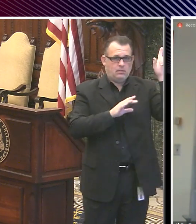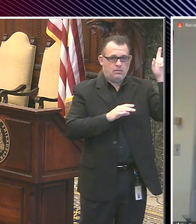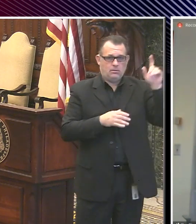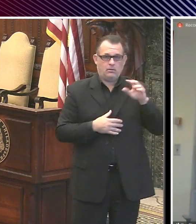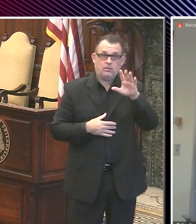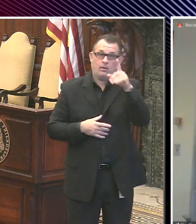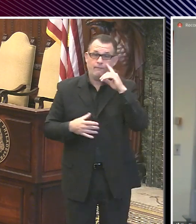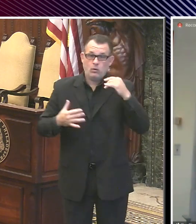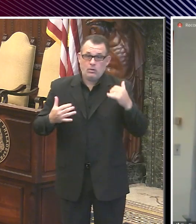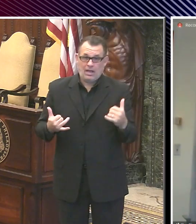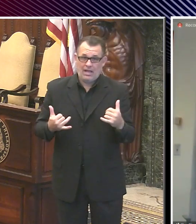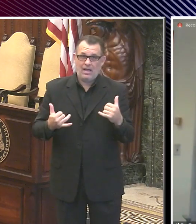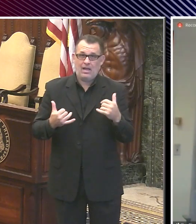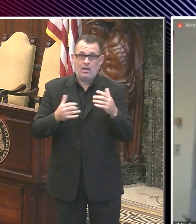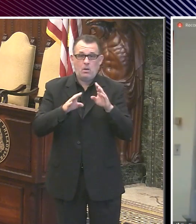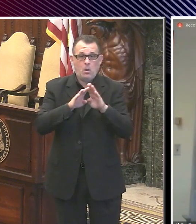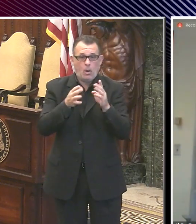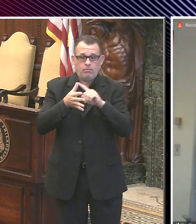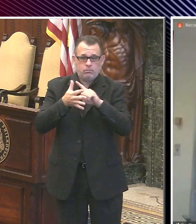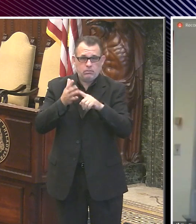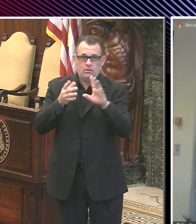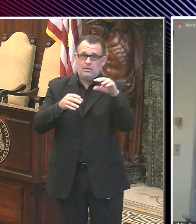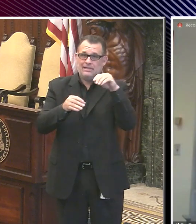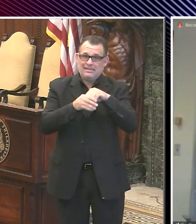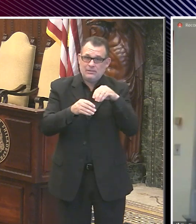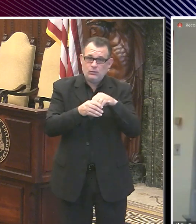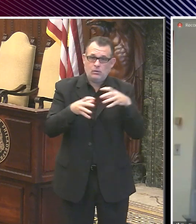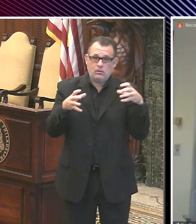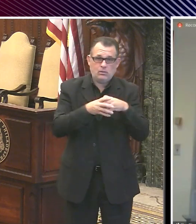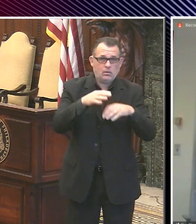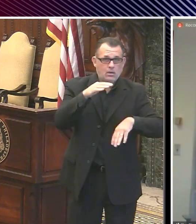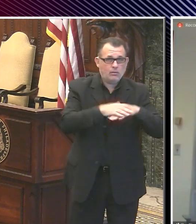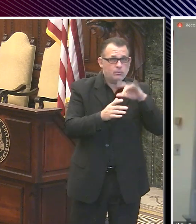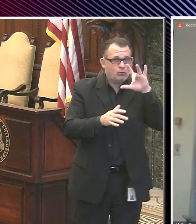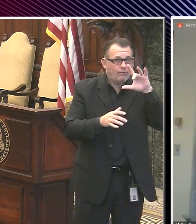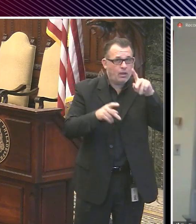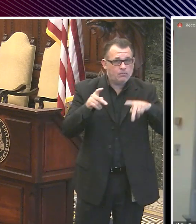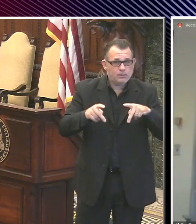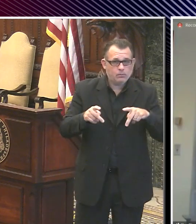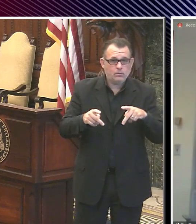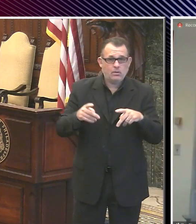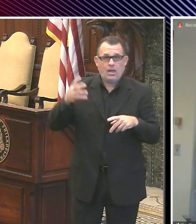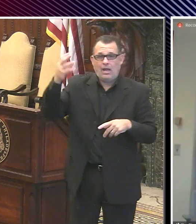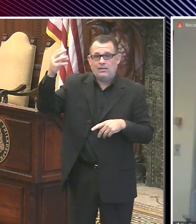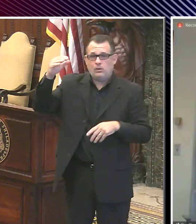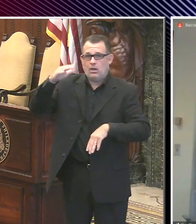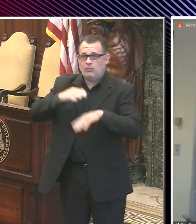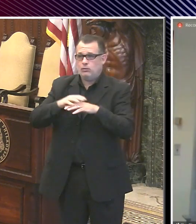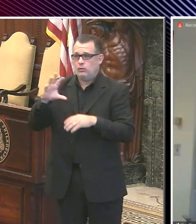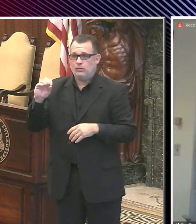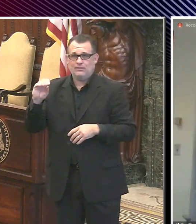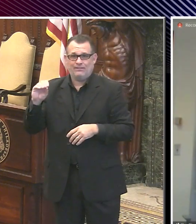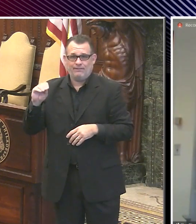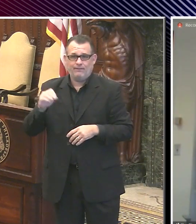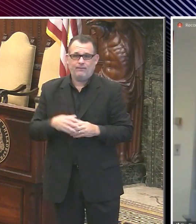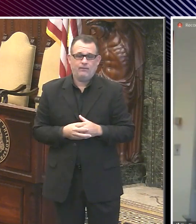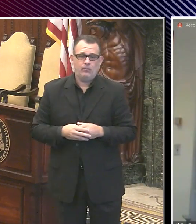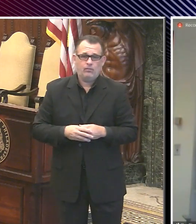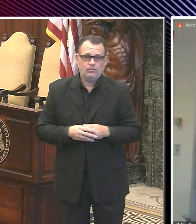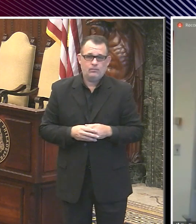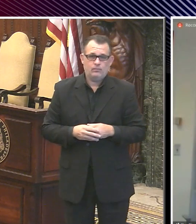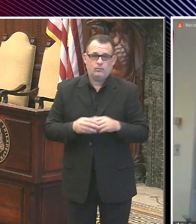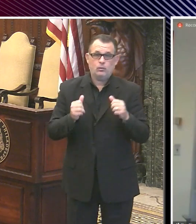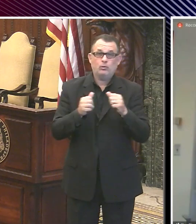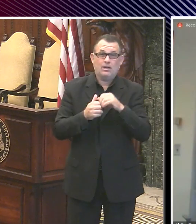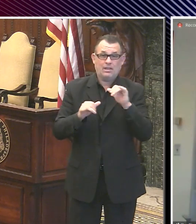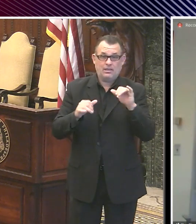indoor gatherings are still capped at 25 persons, and outdoor gatherings are still capped at 50 persons. Now, across all that, I hope you see that there's